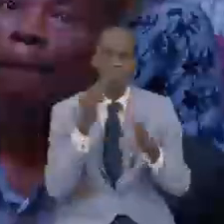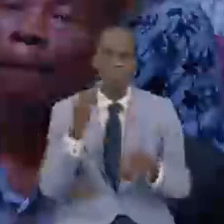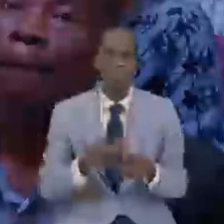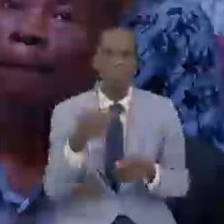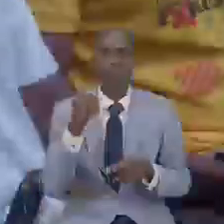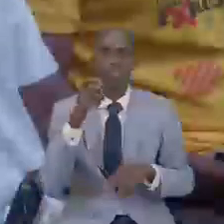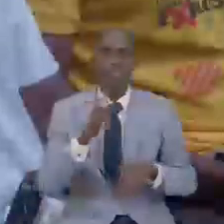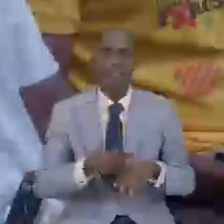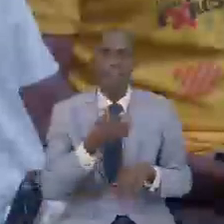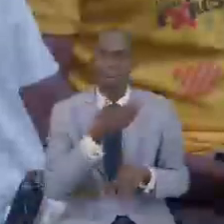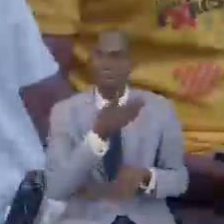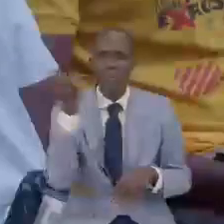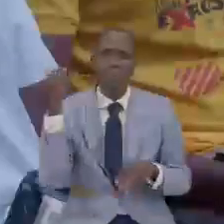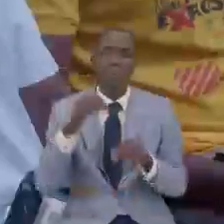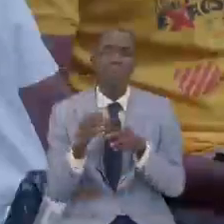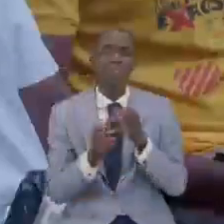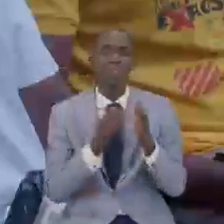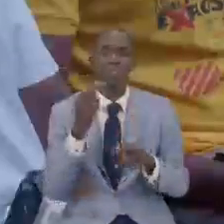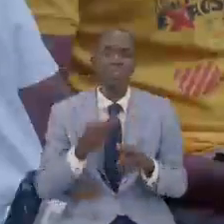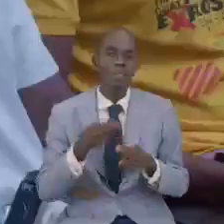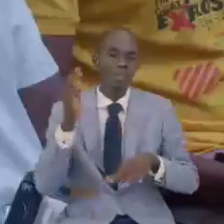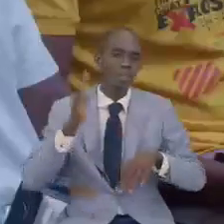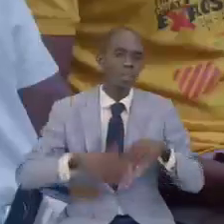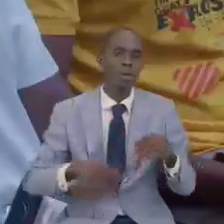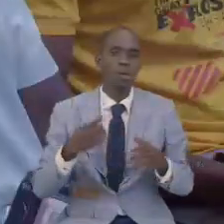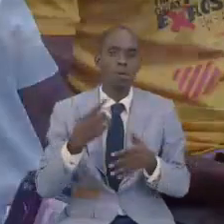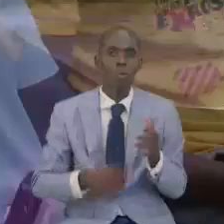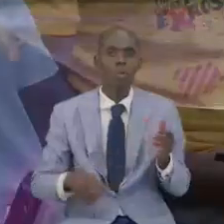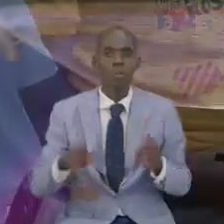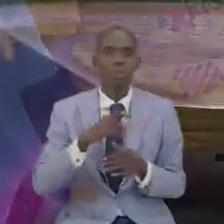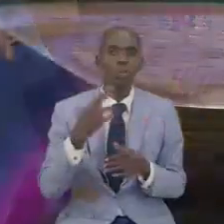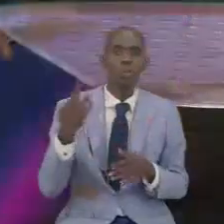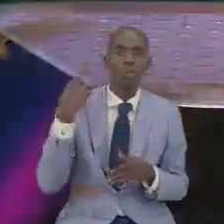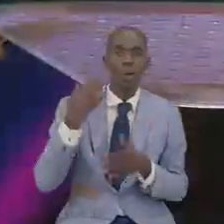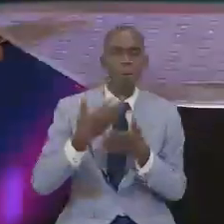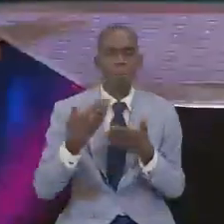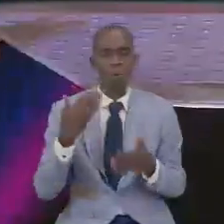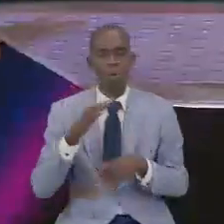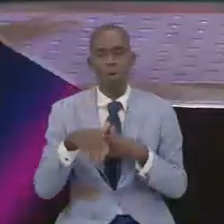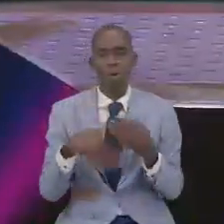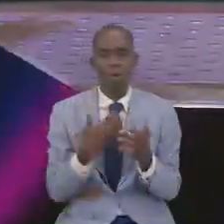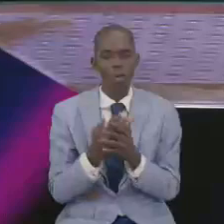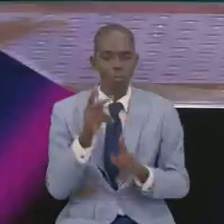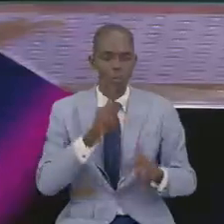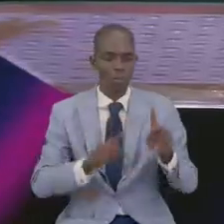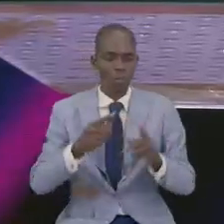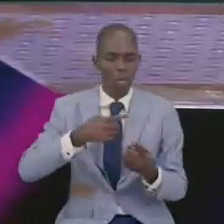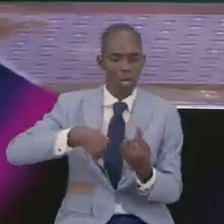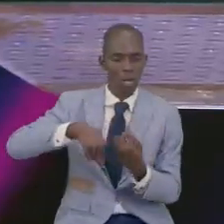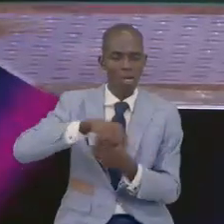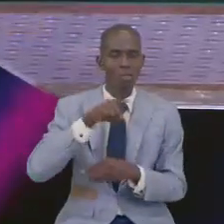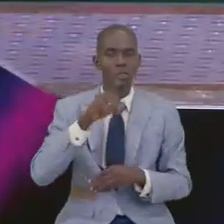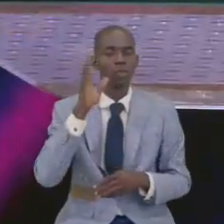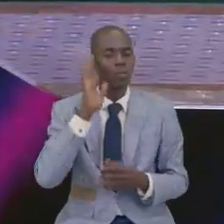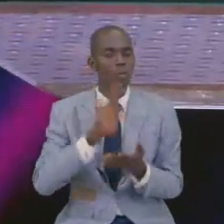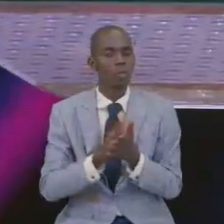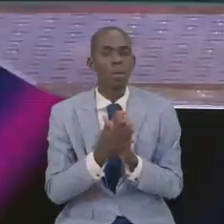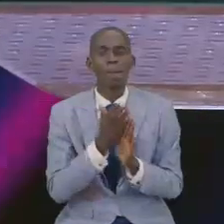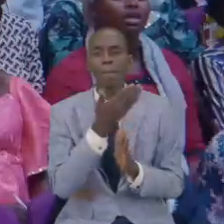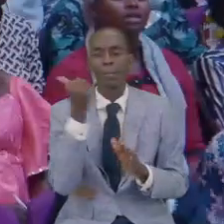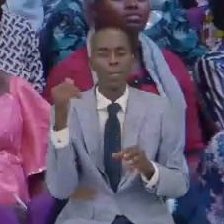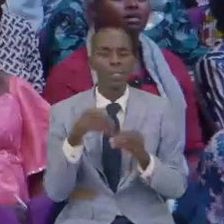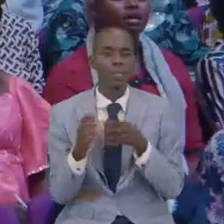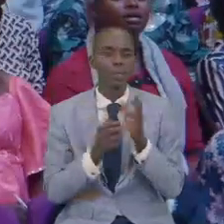10 times better than what you were before, and all the people around you, you have become better in